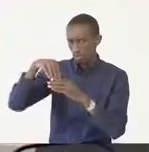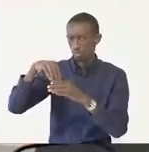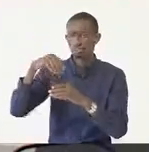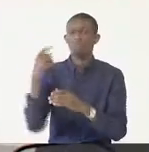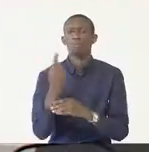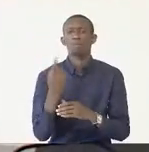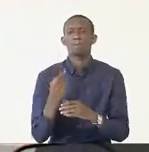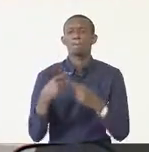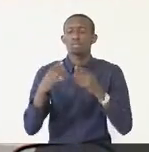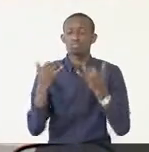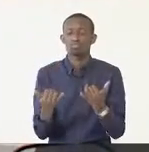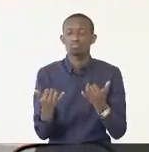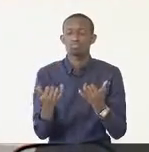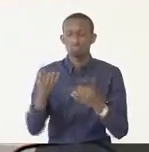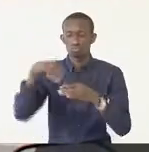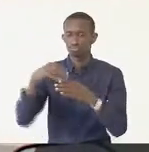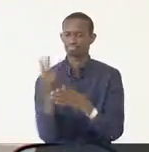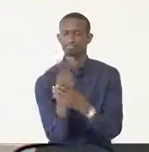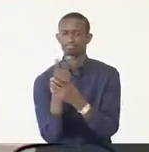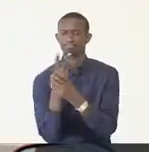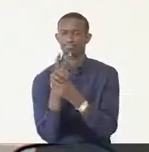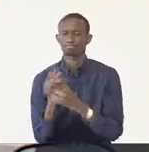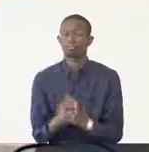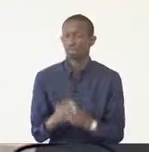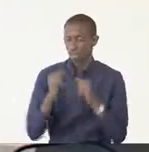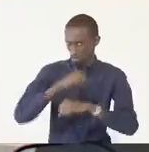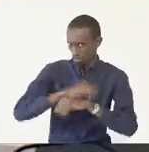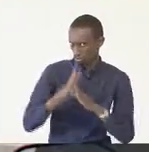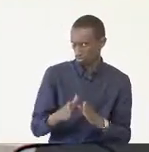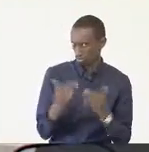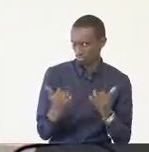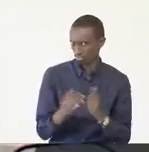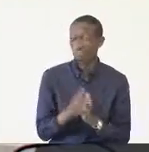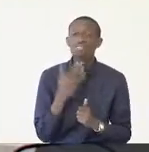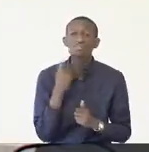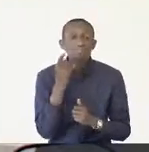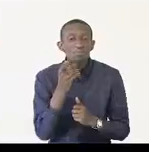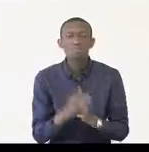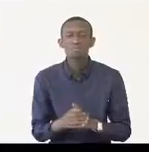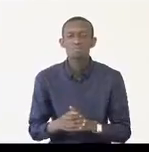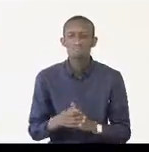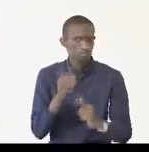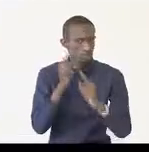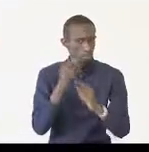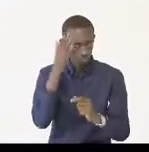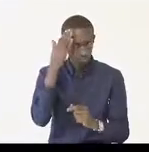in two dimension. Now, students, I want you to be able